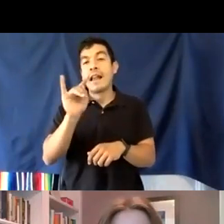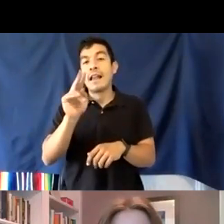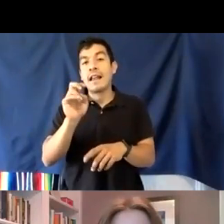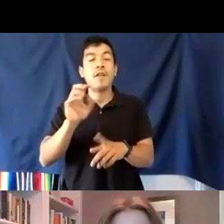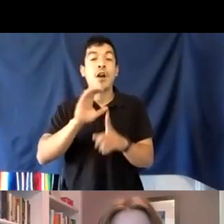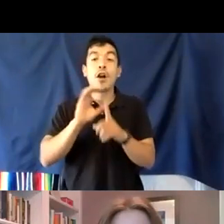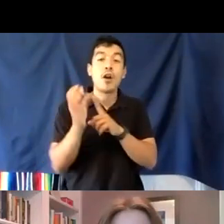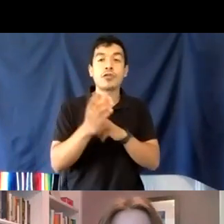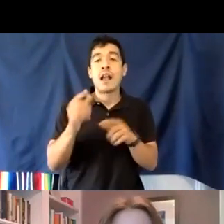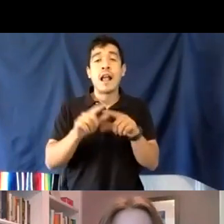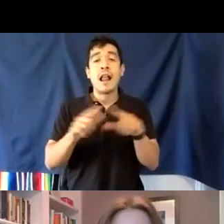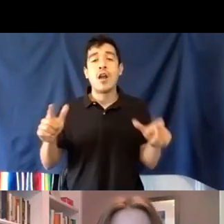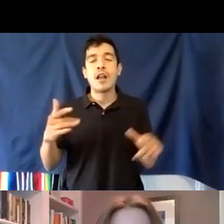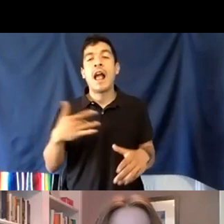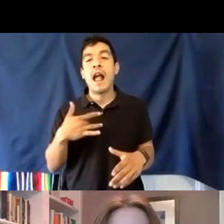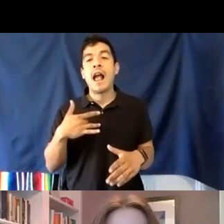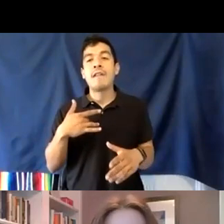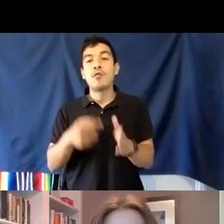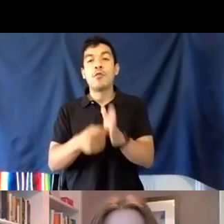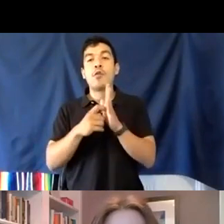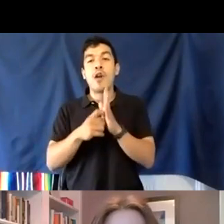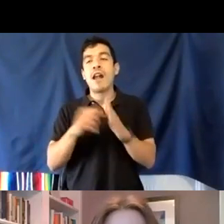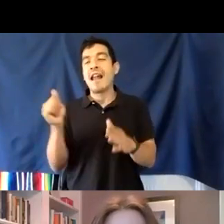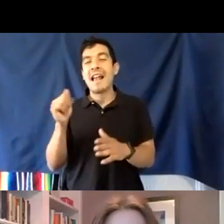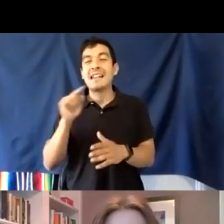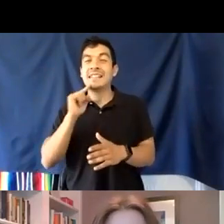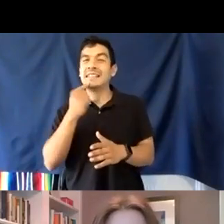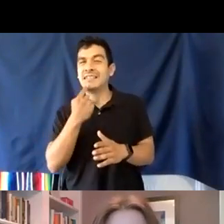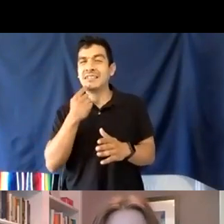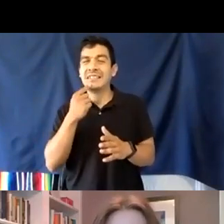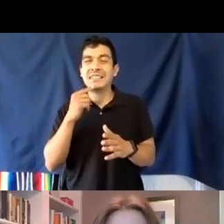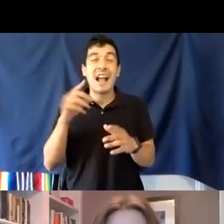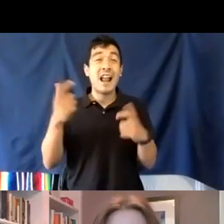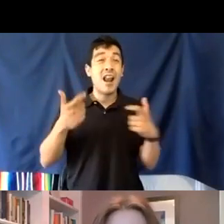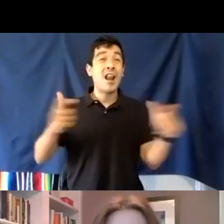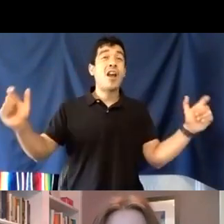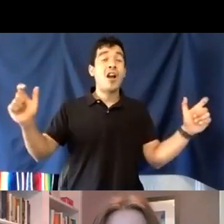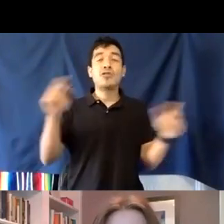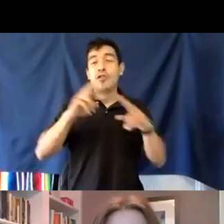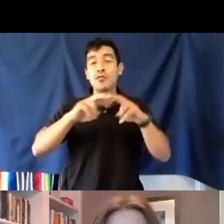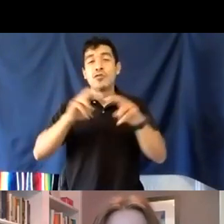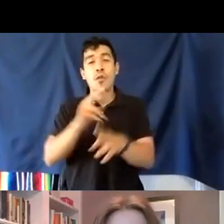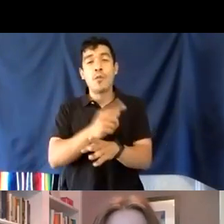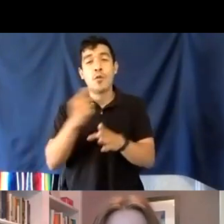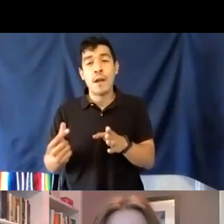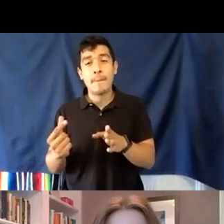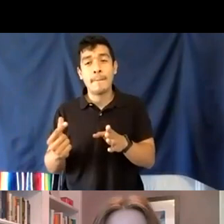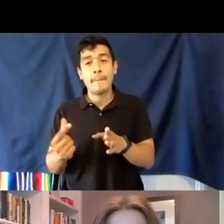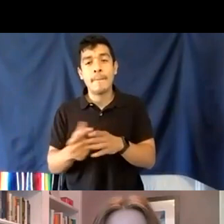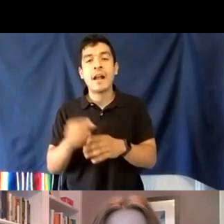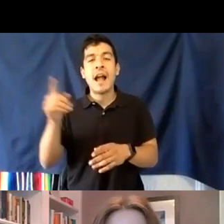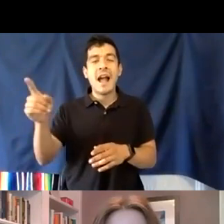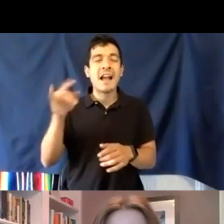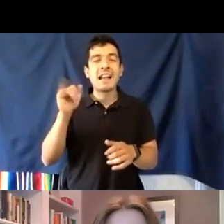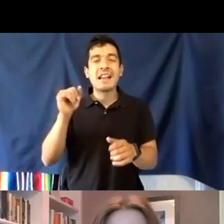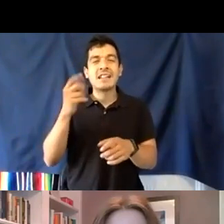mounting of an ambitious research program, one that is very strategic in its purpose and activities and relentless in its pursuit of